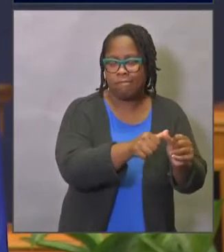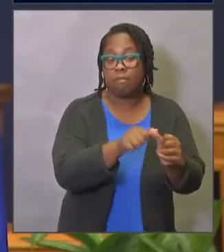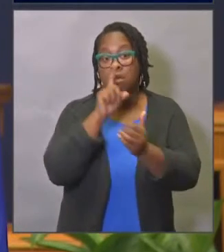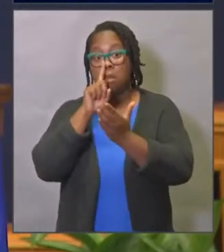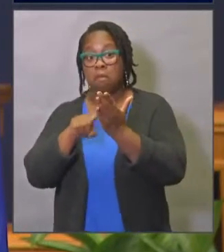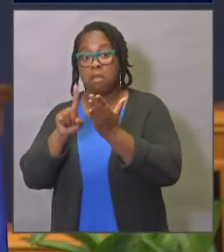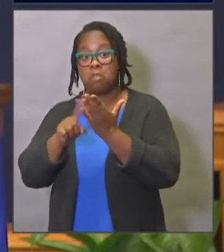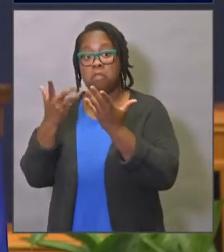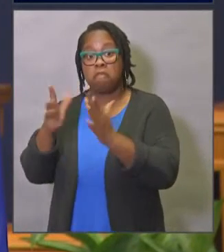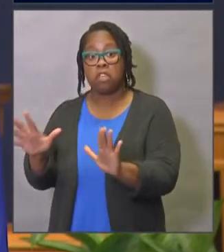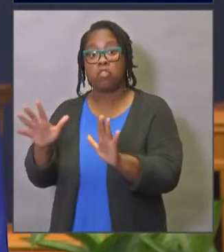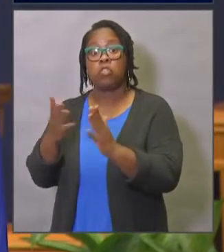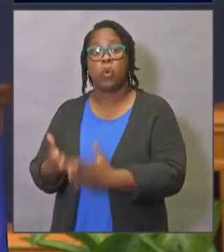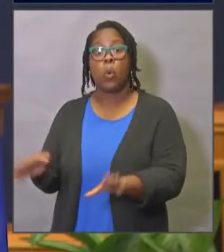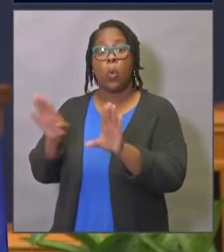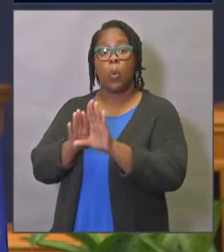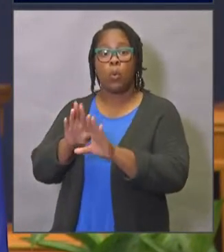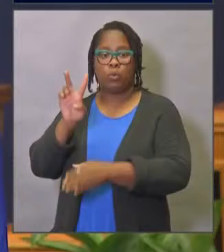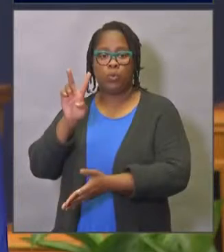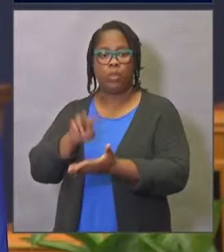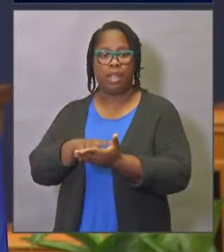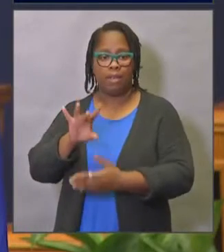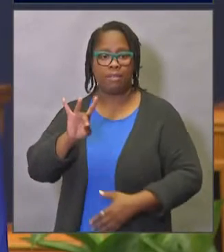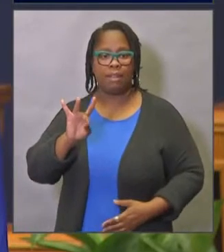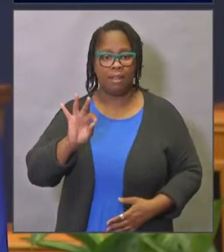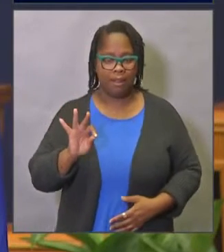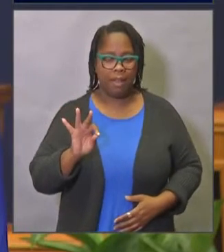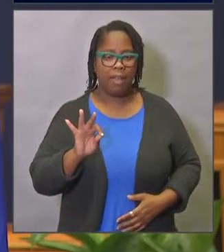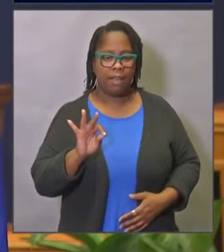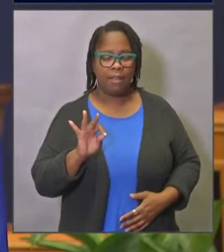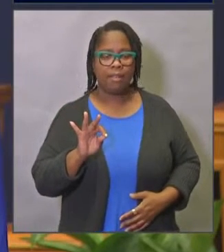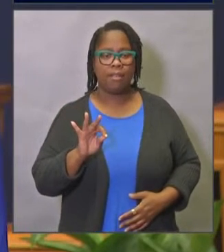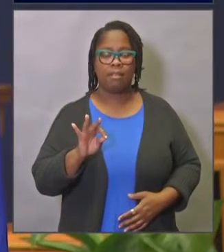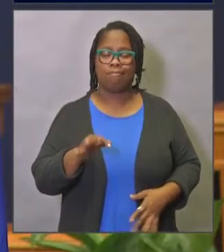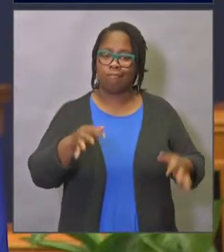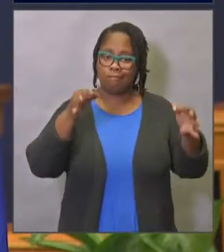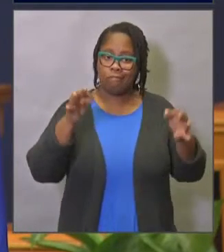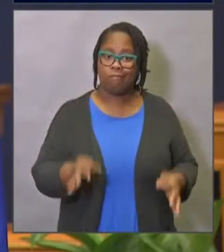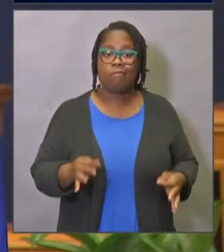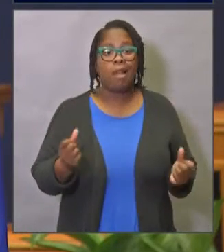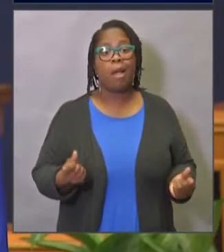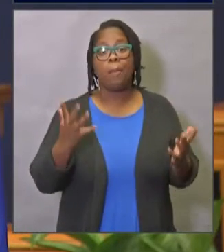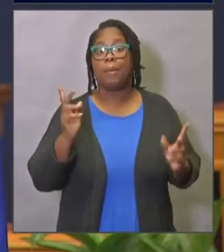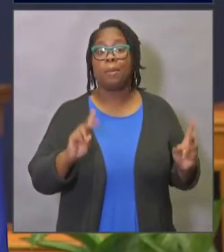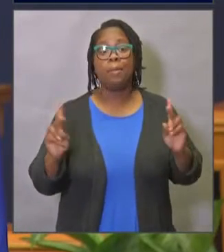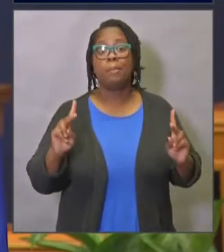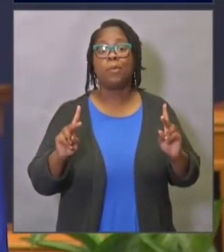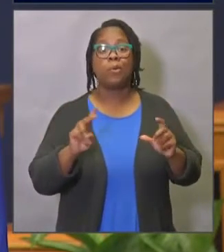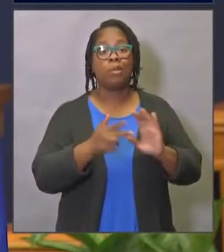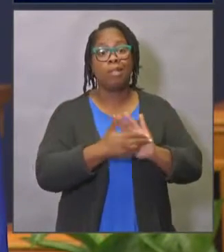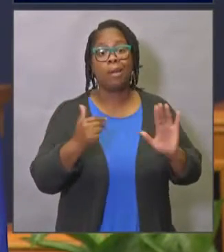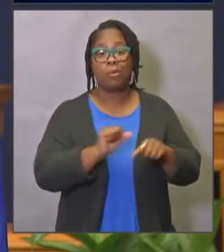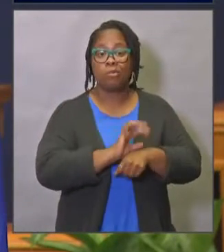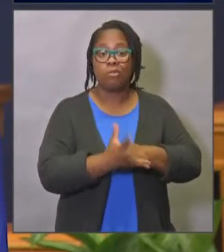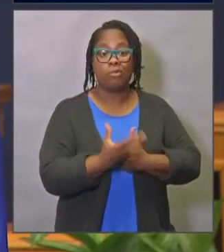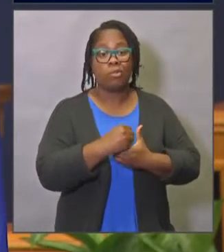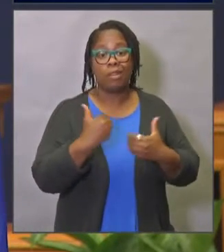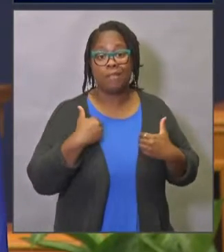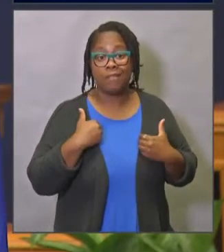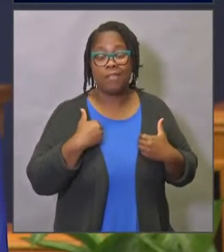closed 2,089. The total number of confirmed cases in institutional settings is now